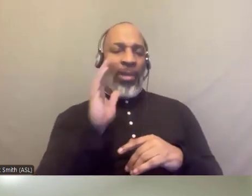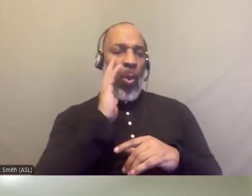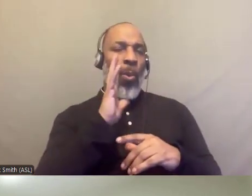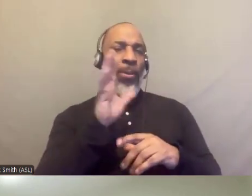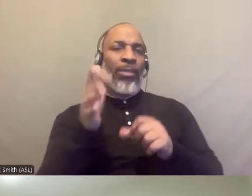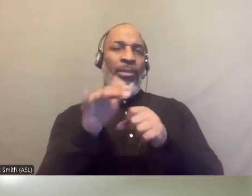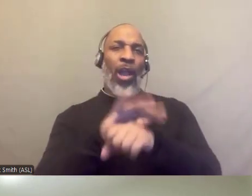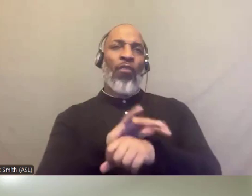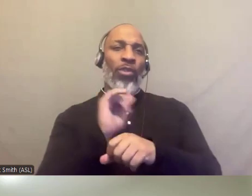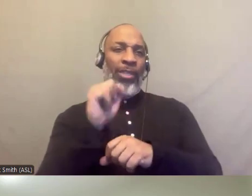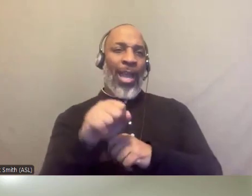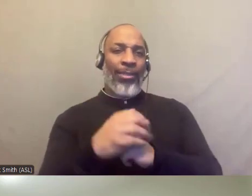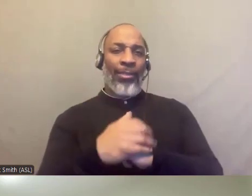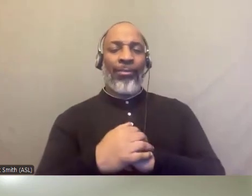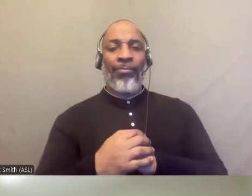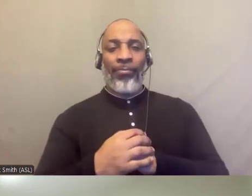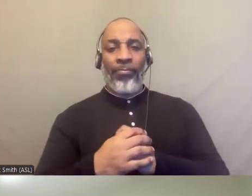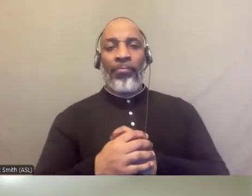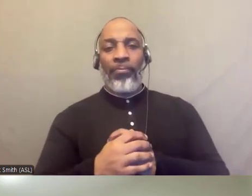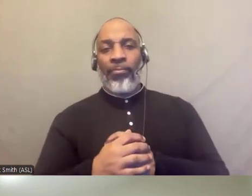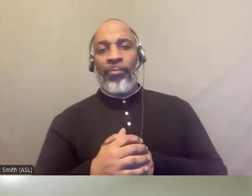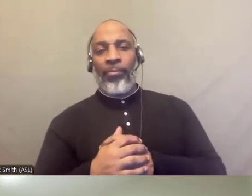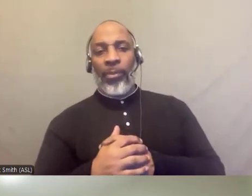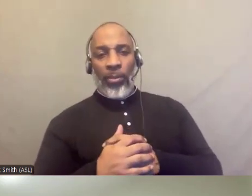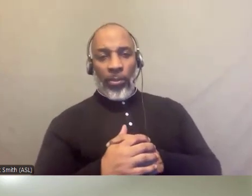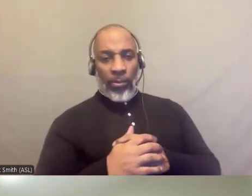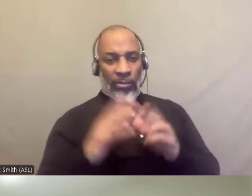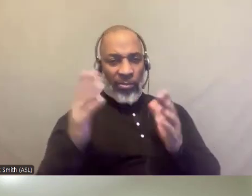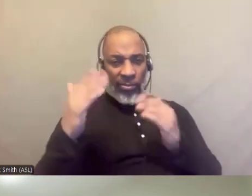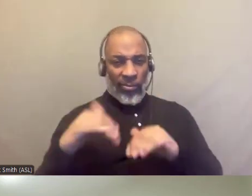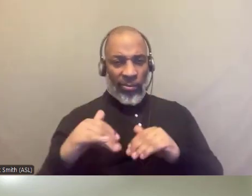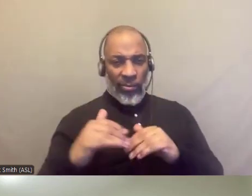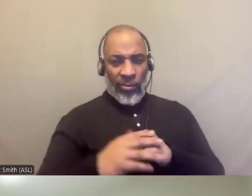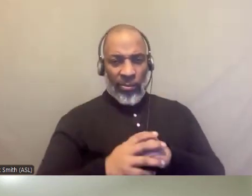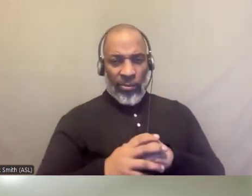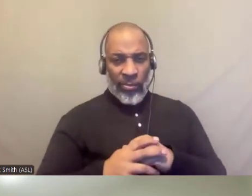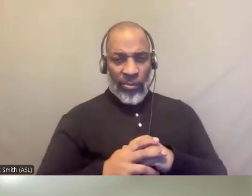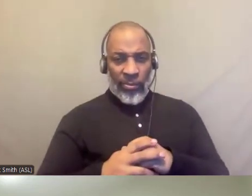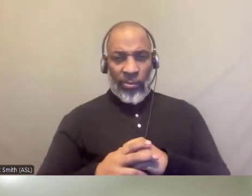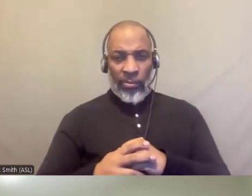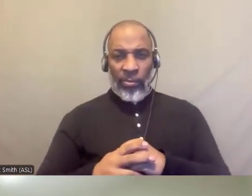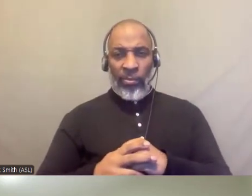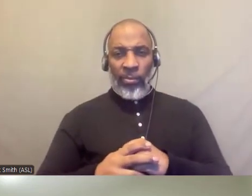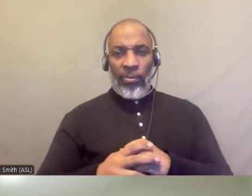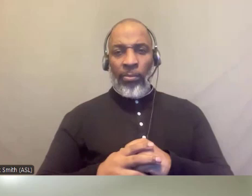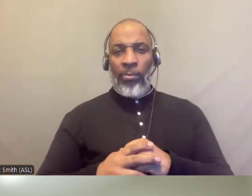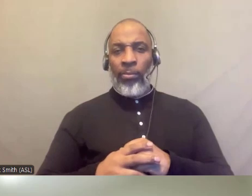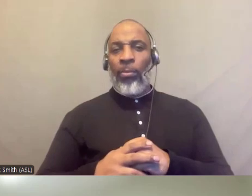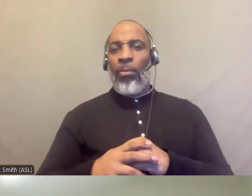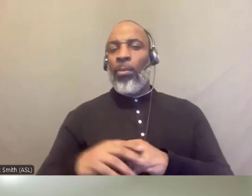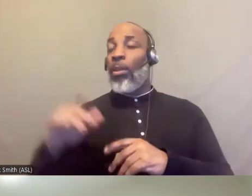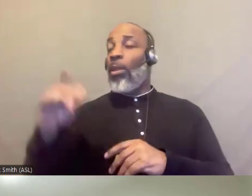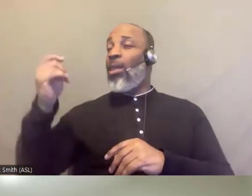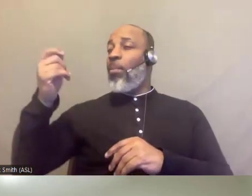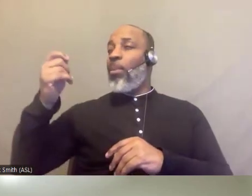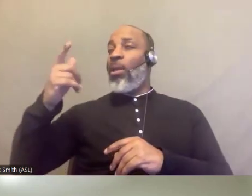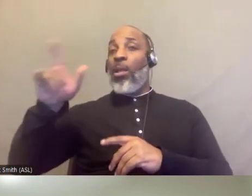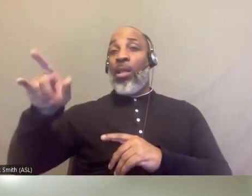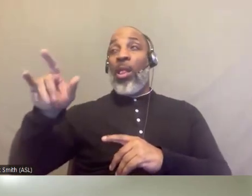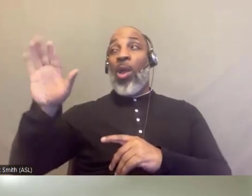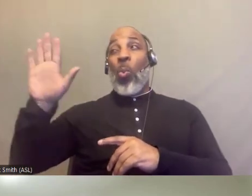covered disability. Next question is a little more tricky. So next question is, would